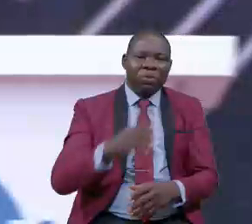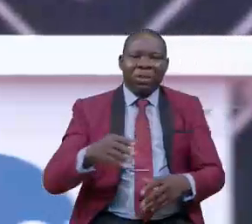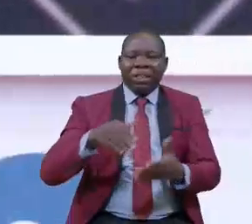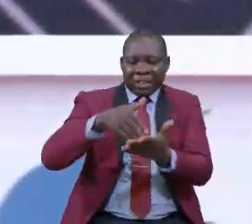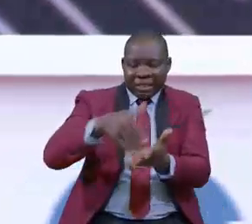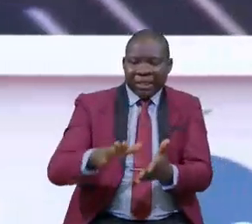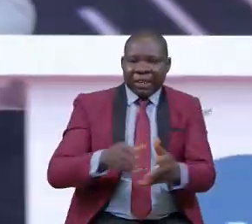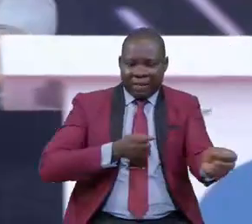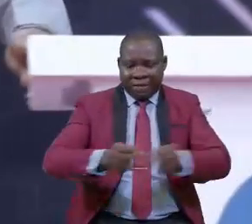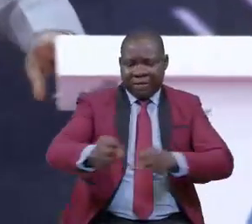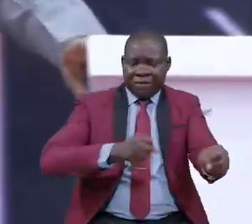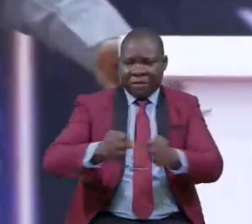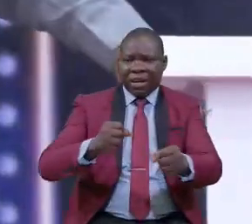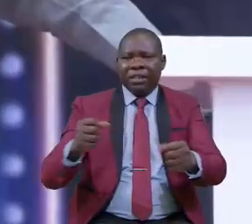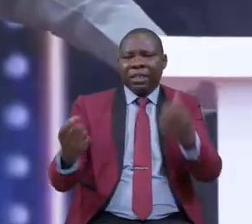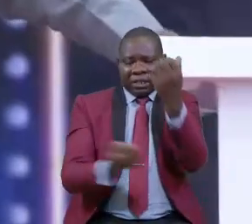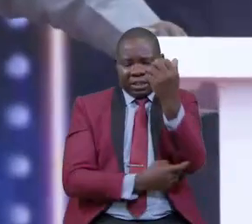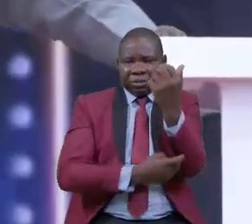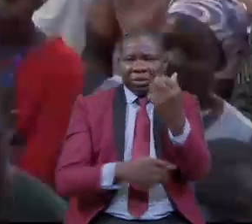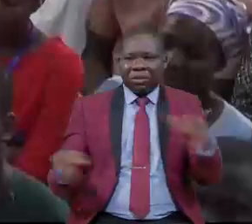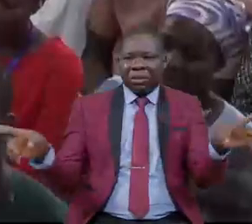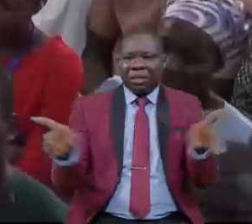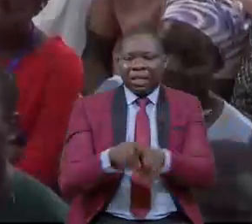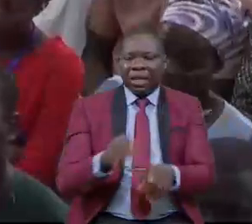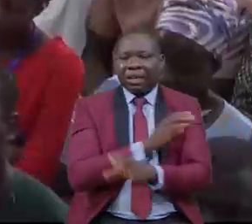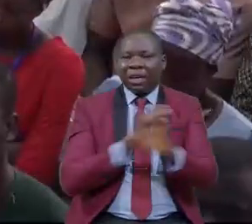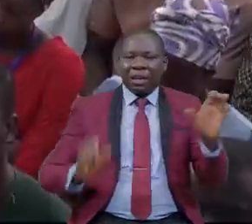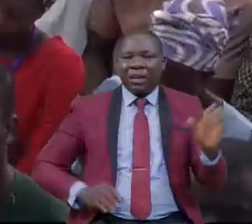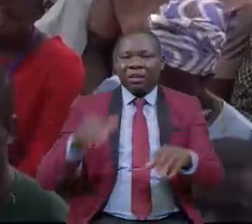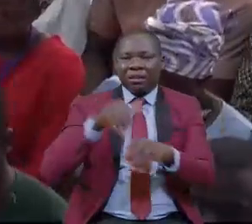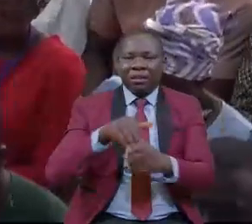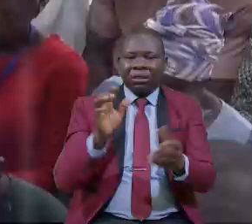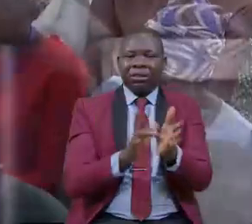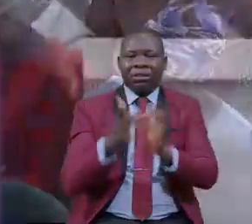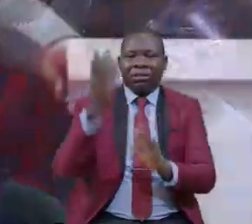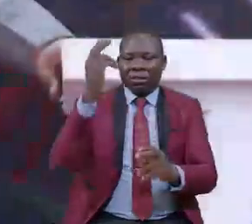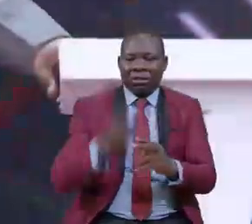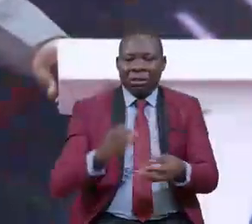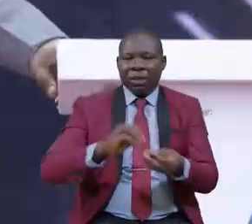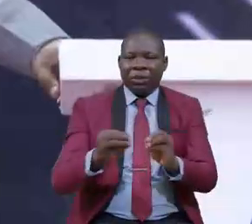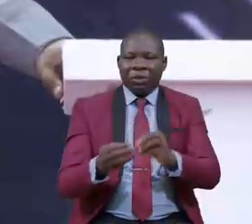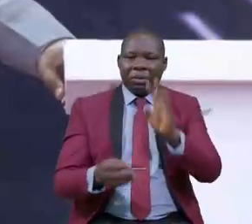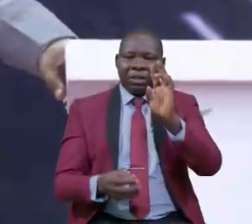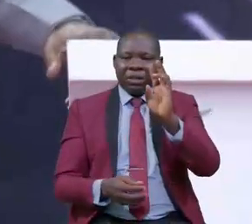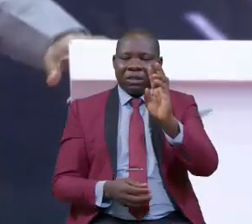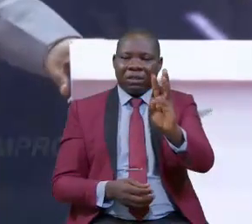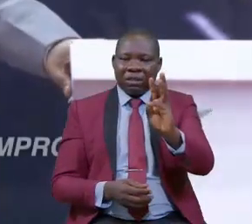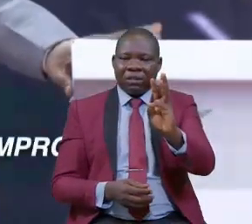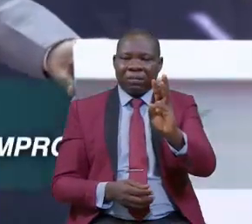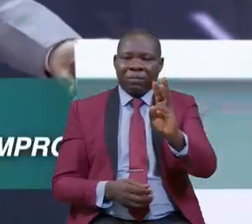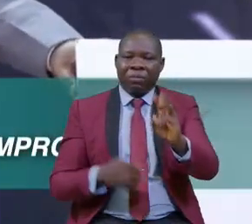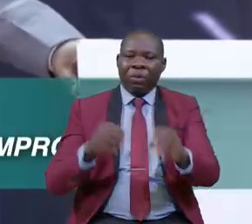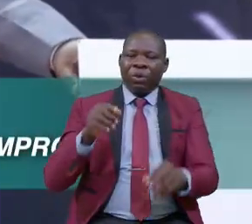temptation like Christ. Number six, you refuse the treasures